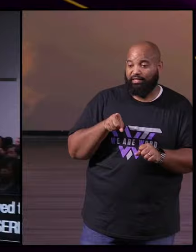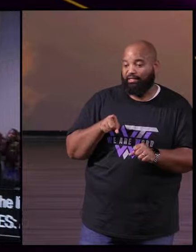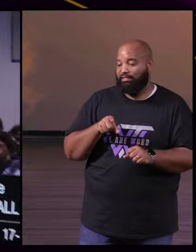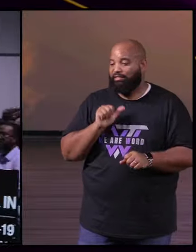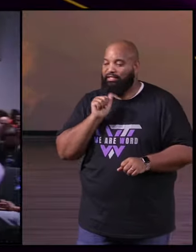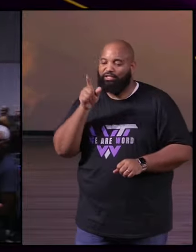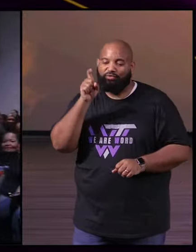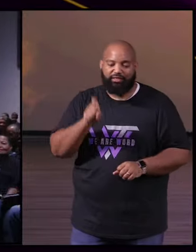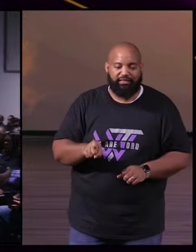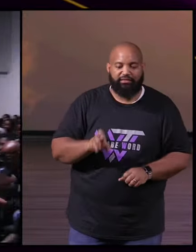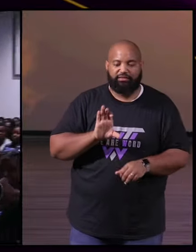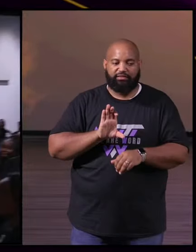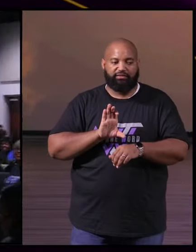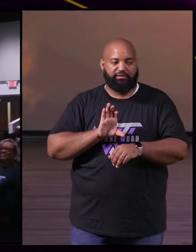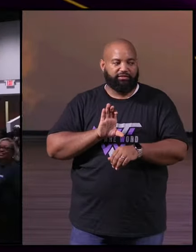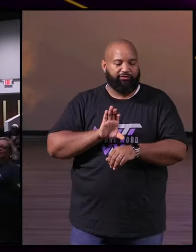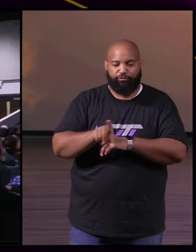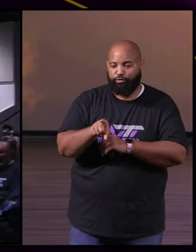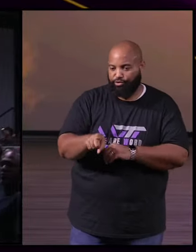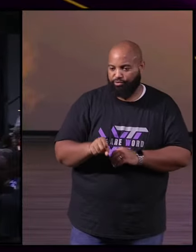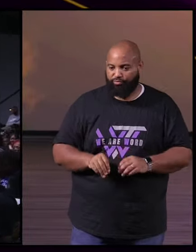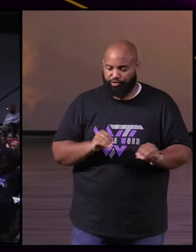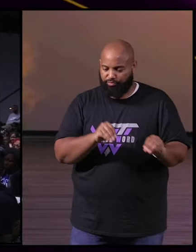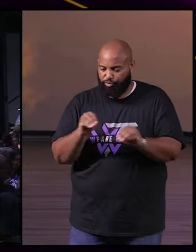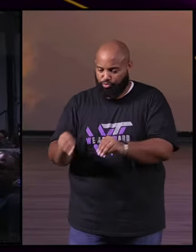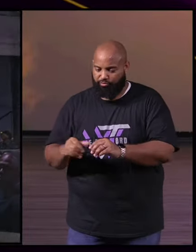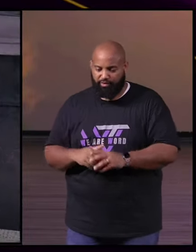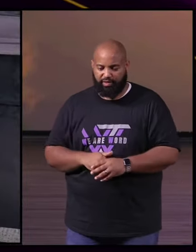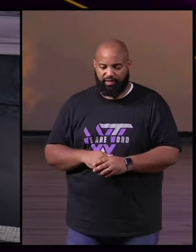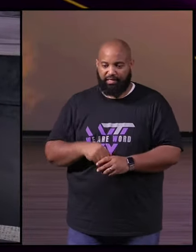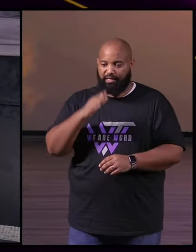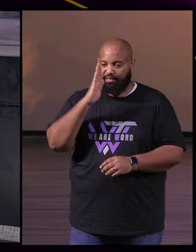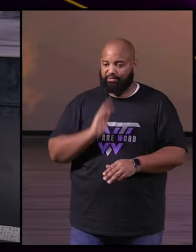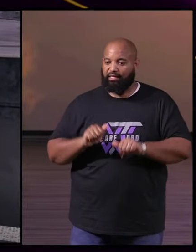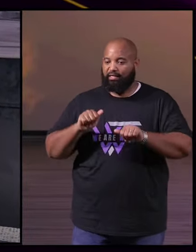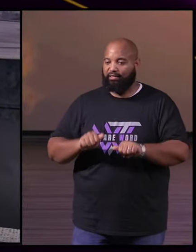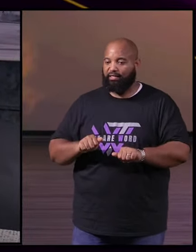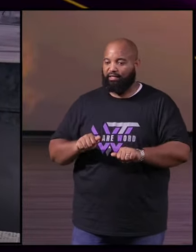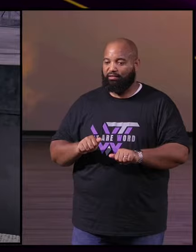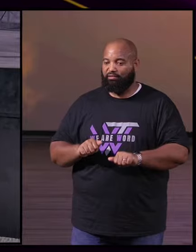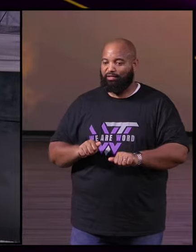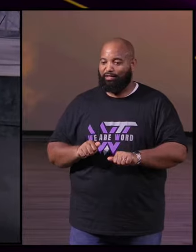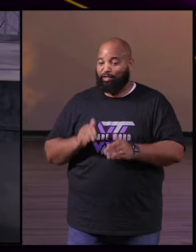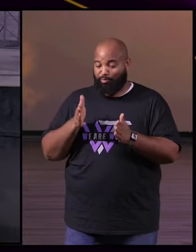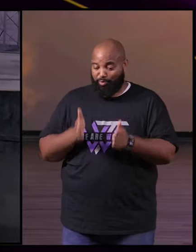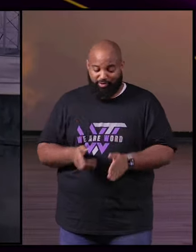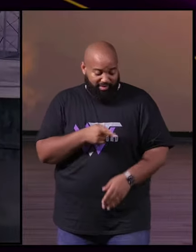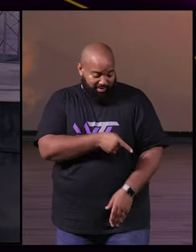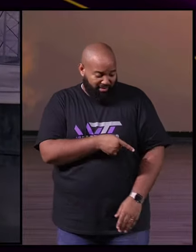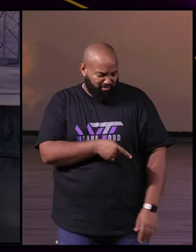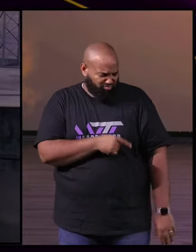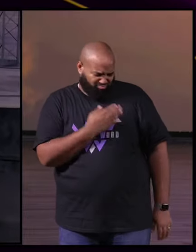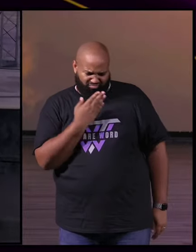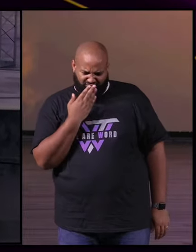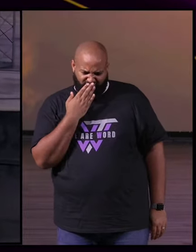He don't have to make you not sit next to somebody. He could just make them stink.